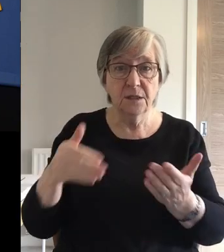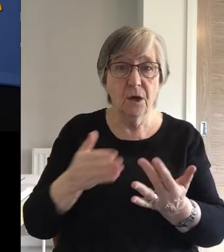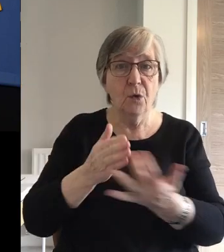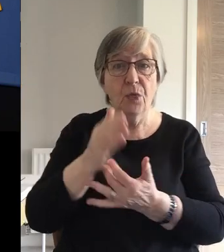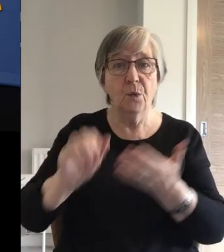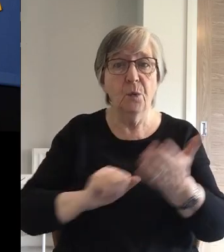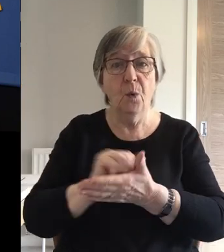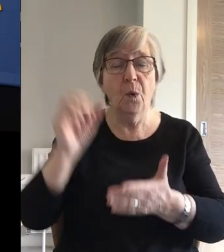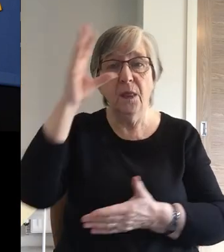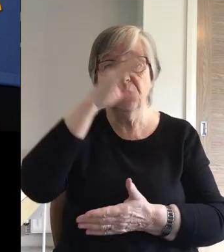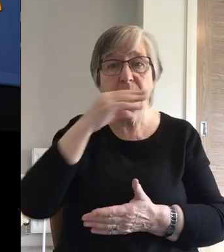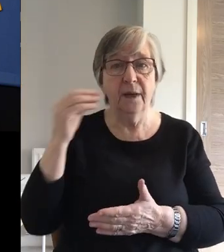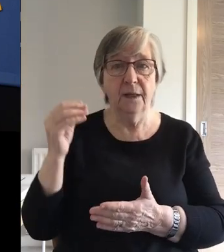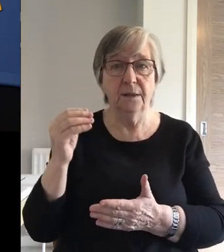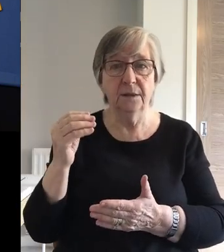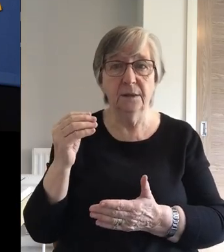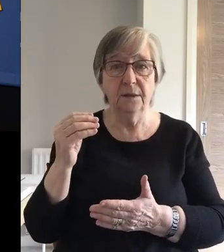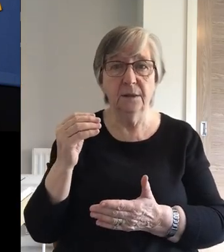Holy Spirit